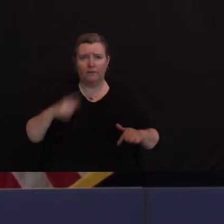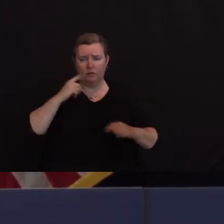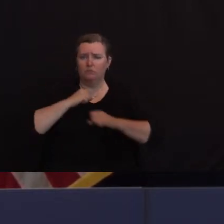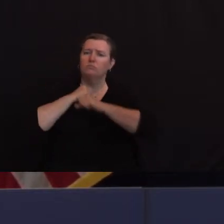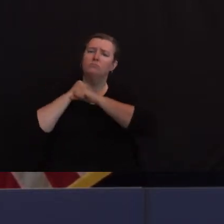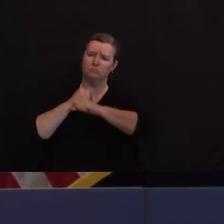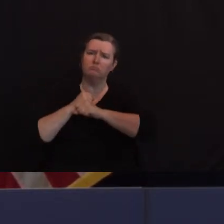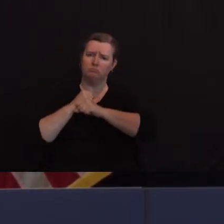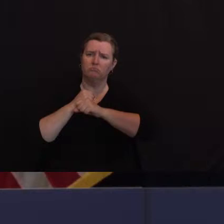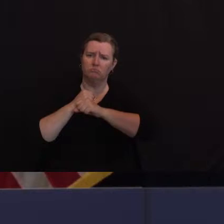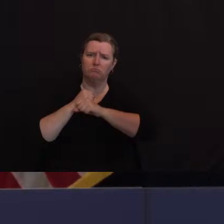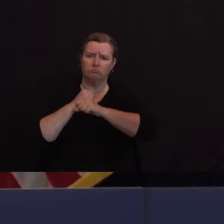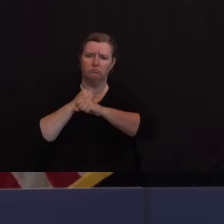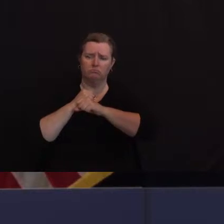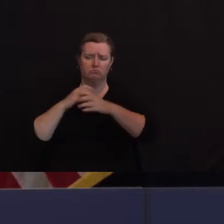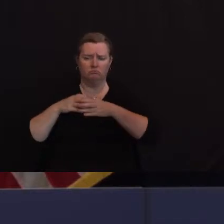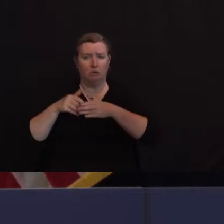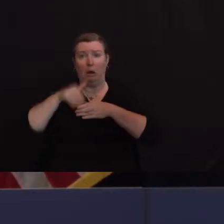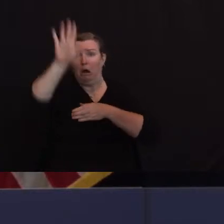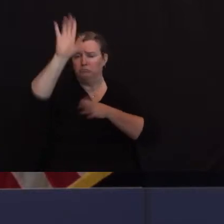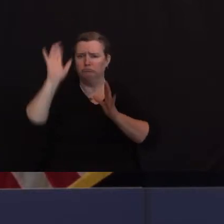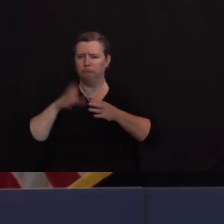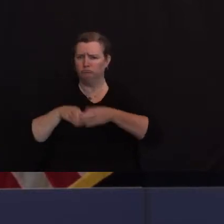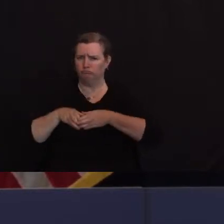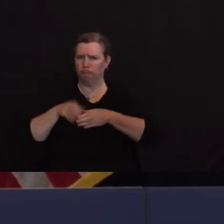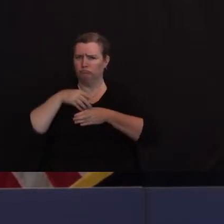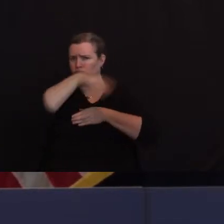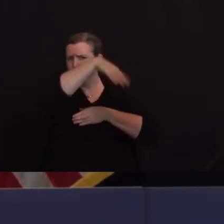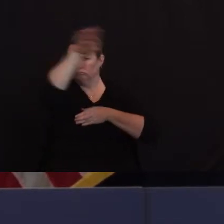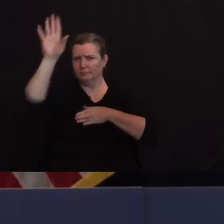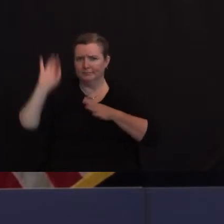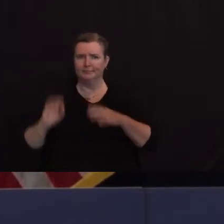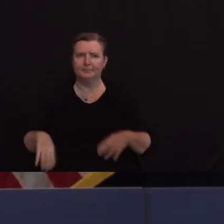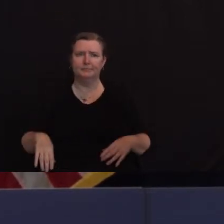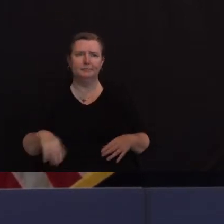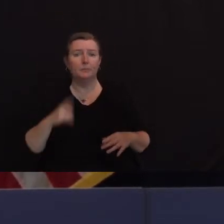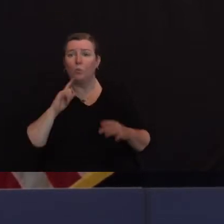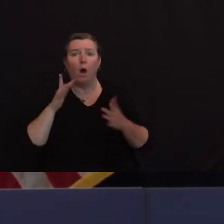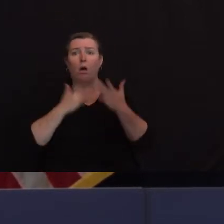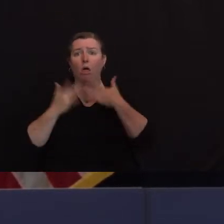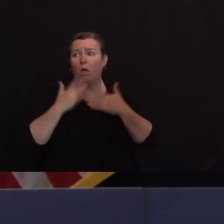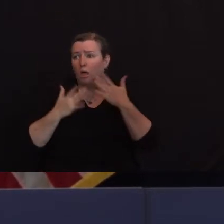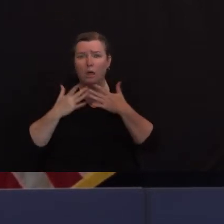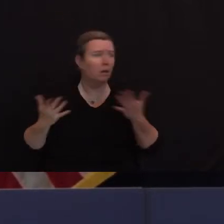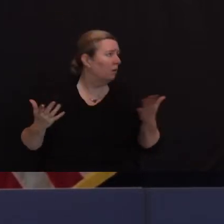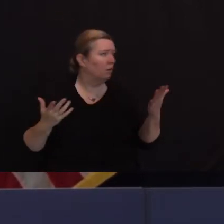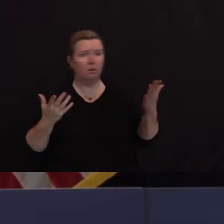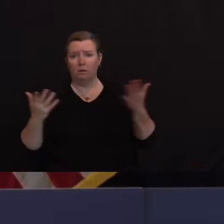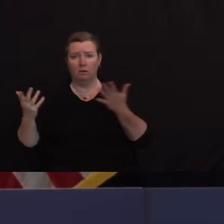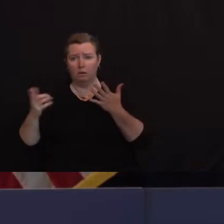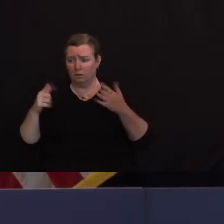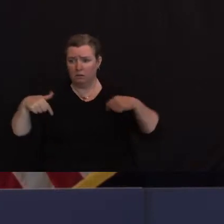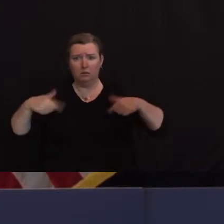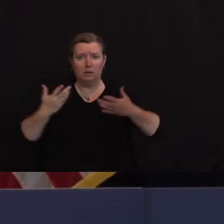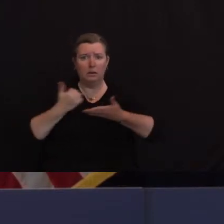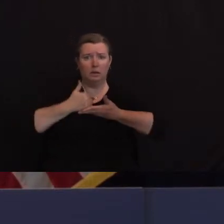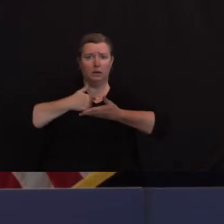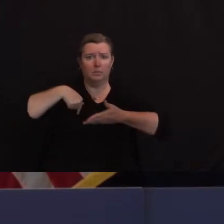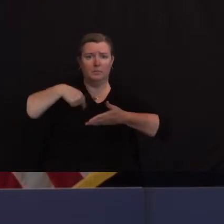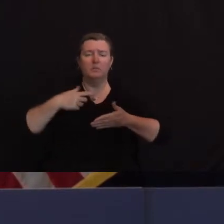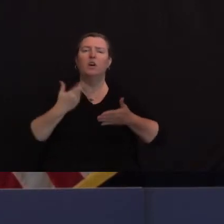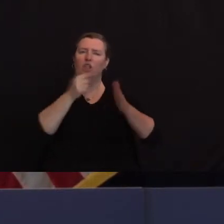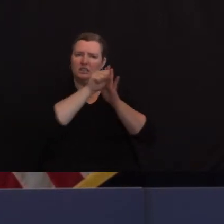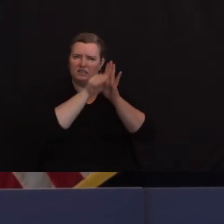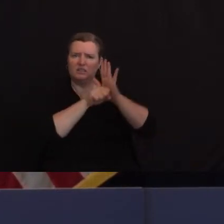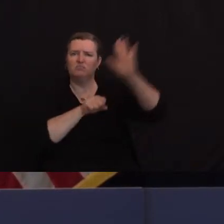southern sister states, that we don't leave New Jersey in any way, shape, or form not staffed or supported. And just a quick note,